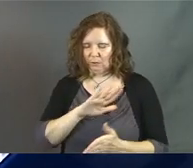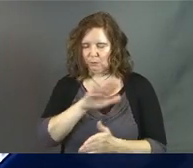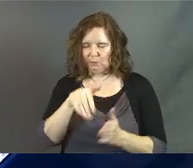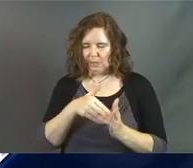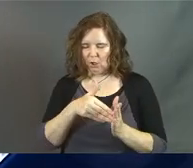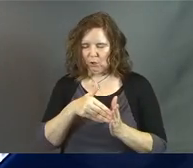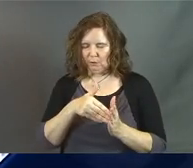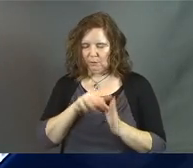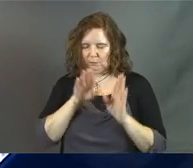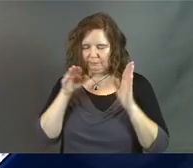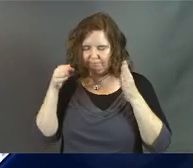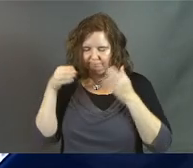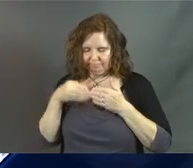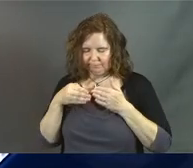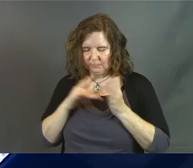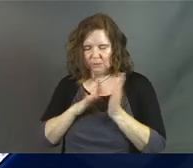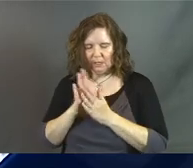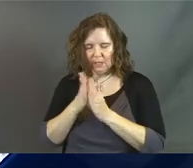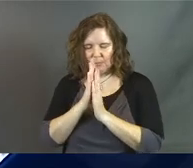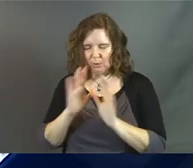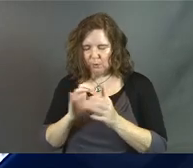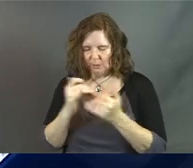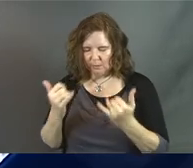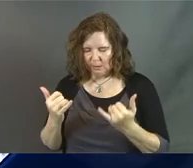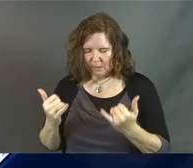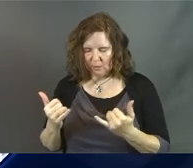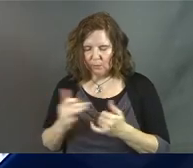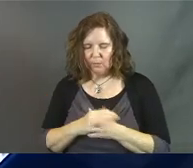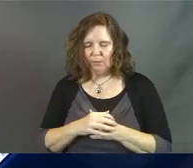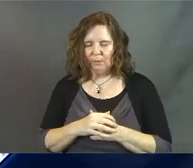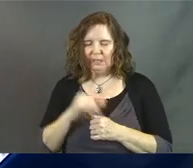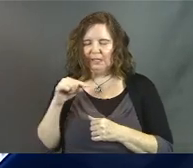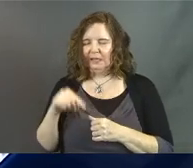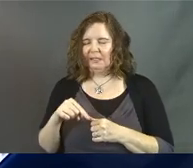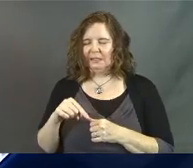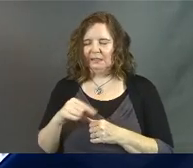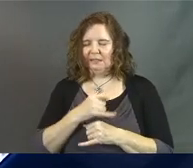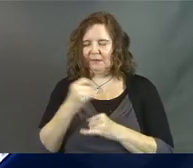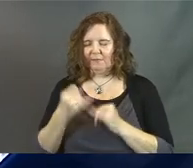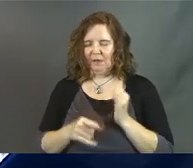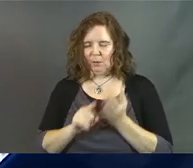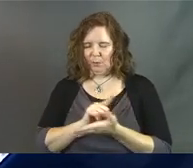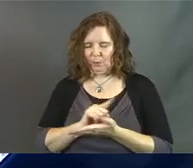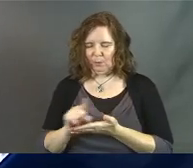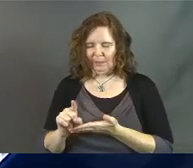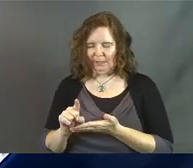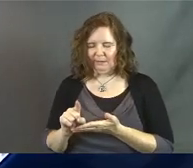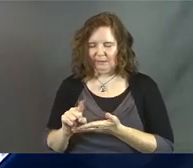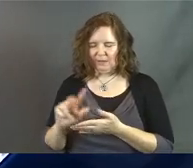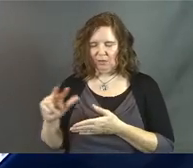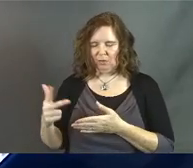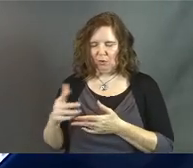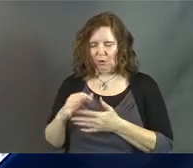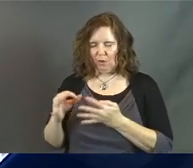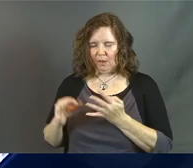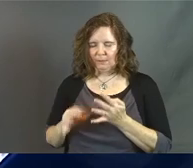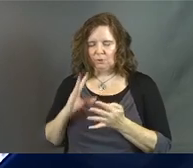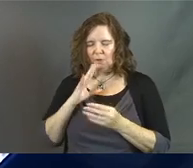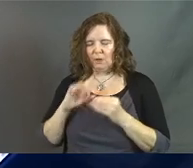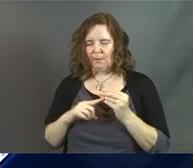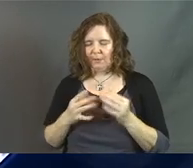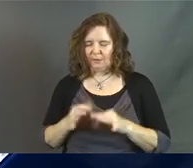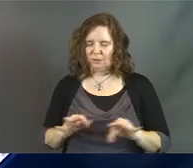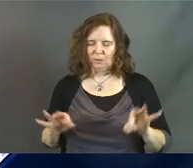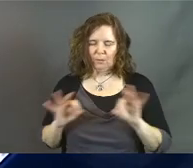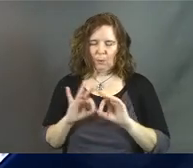center. Jesus, I pray you would do that right now. This is this final week in the third option, and talking about